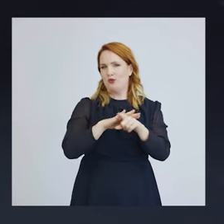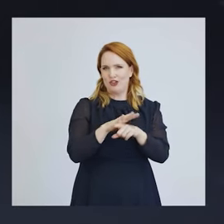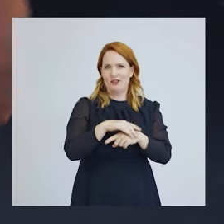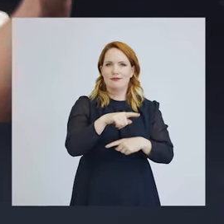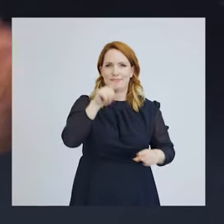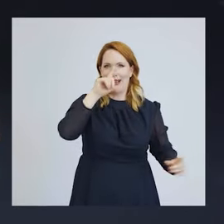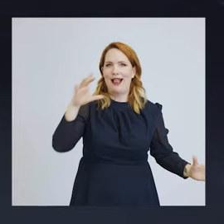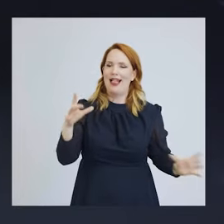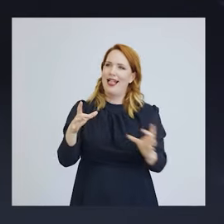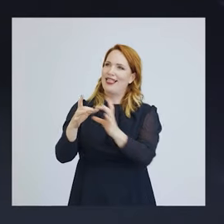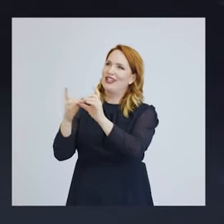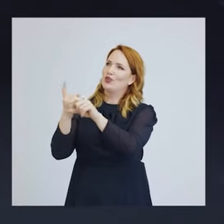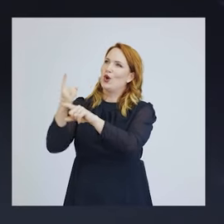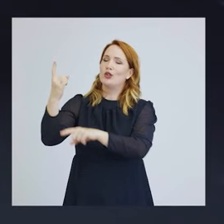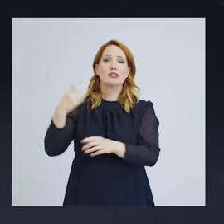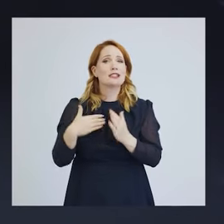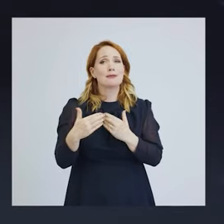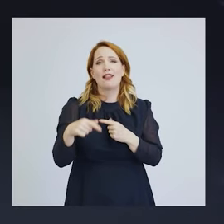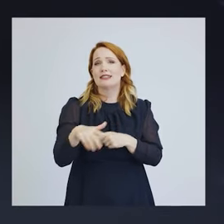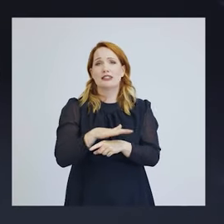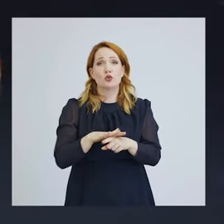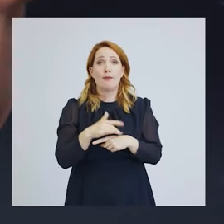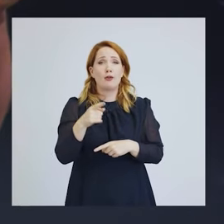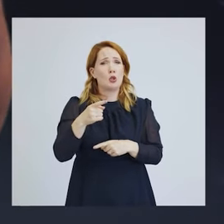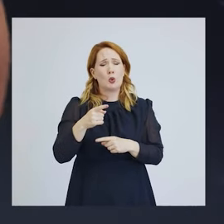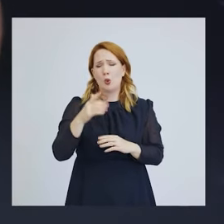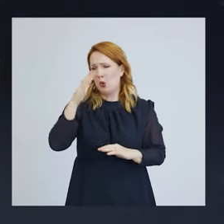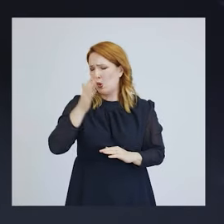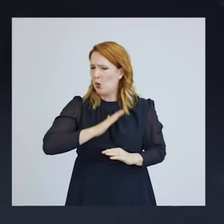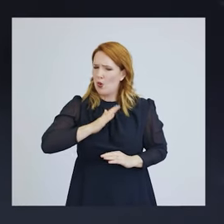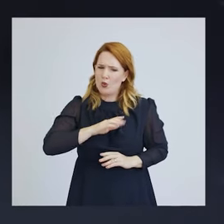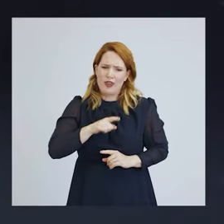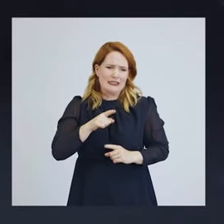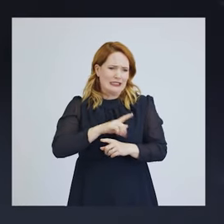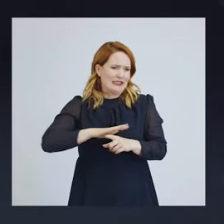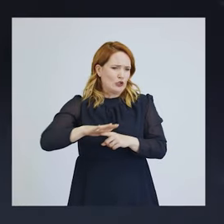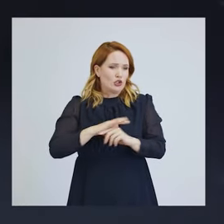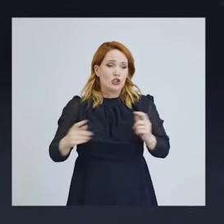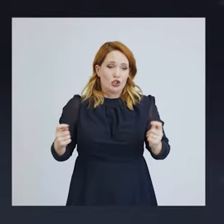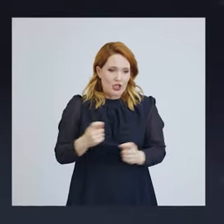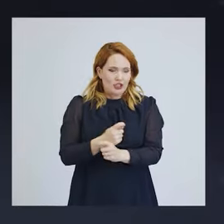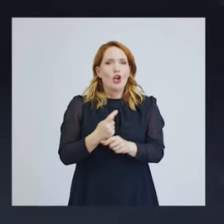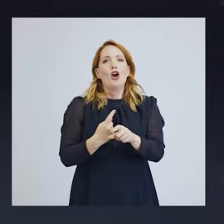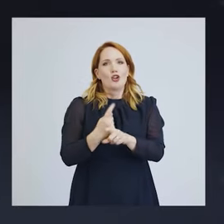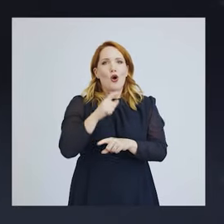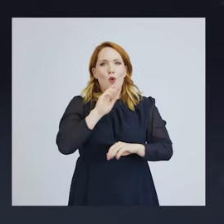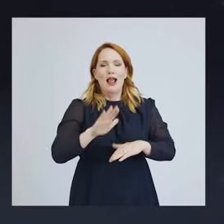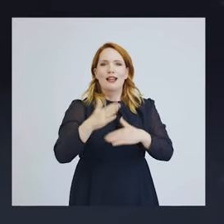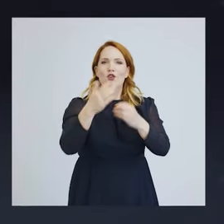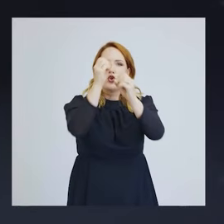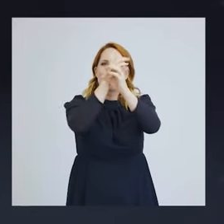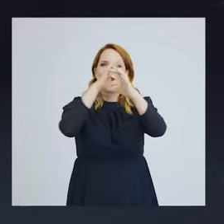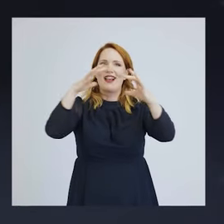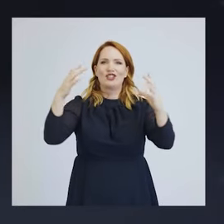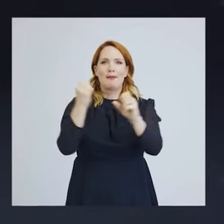desperation to lead to revelation. And so no matter what situation, or even if you're here, maybe you're in a desperate situation, God's going to give you